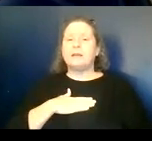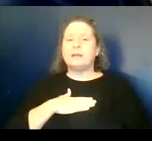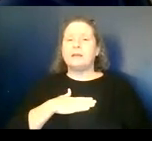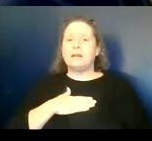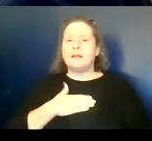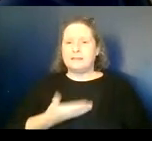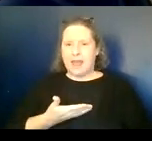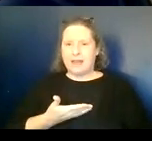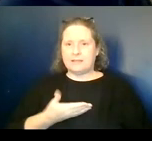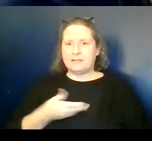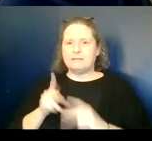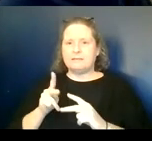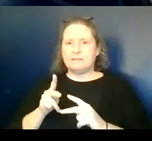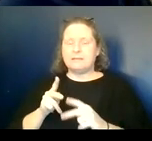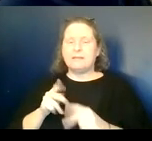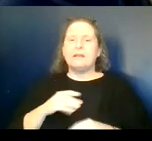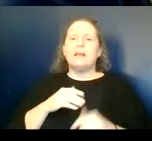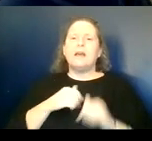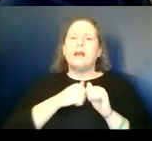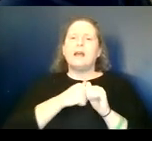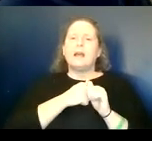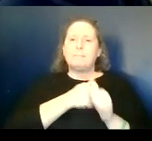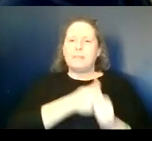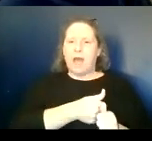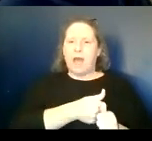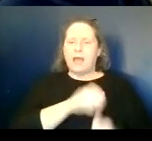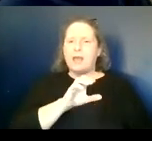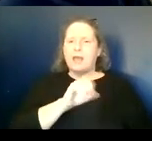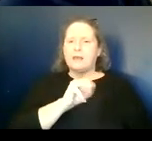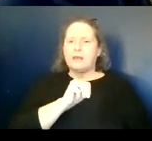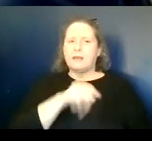Complying, I think Tara did a great example of